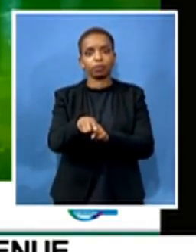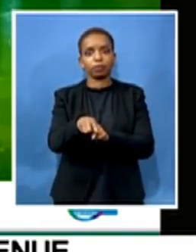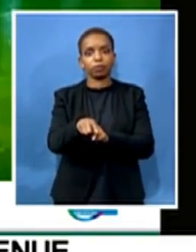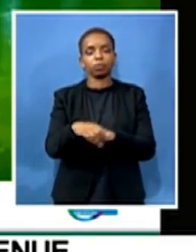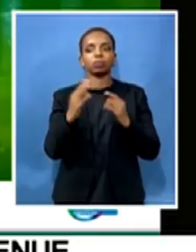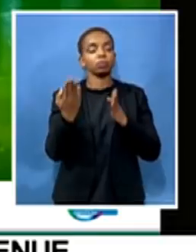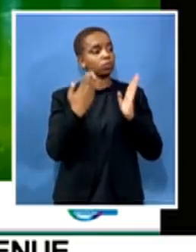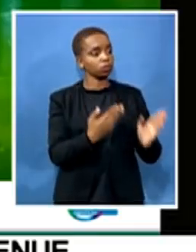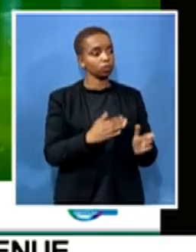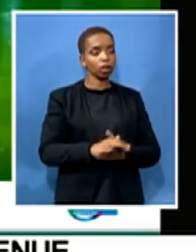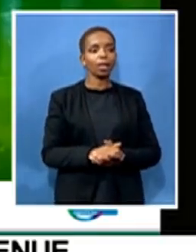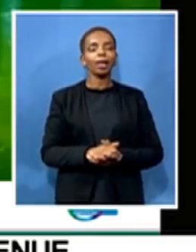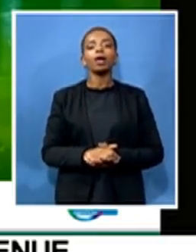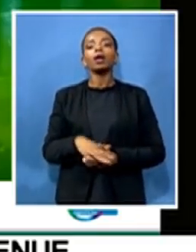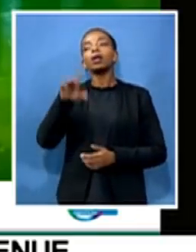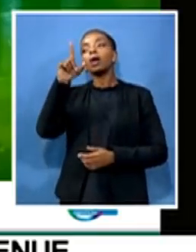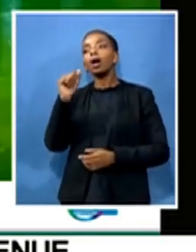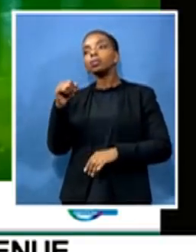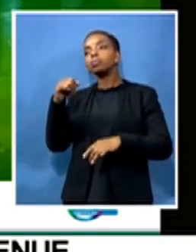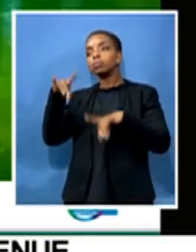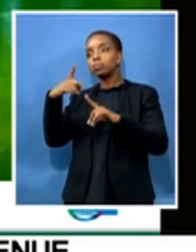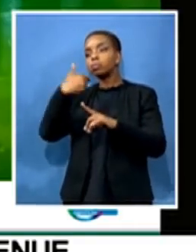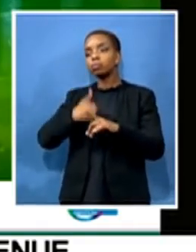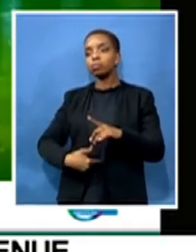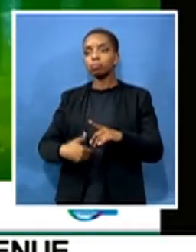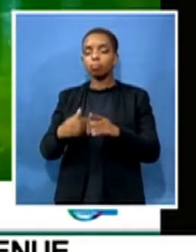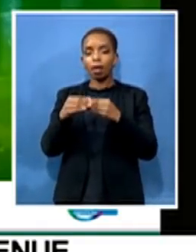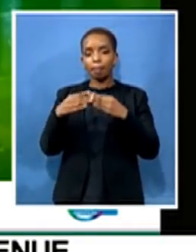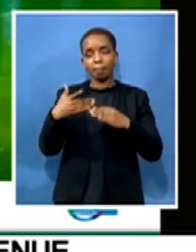who's not part of the whippery,